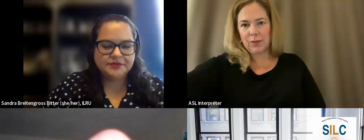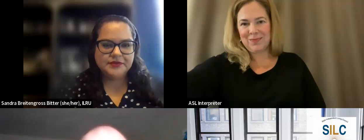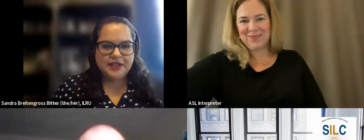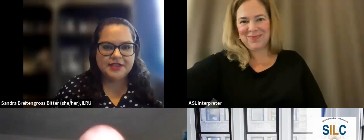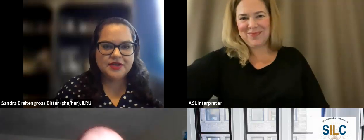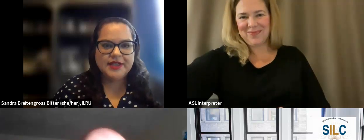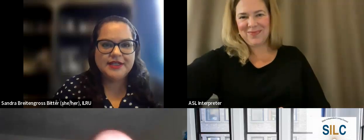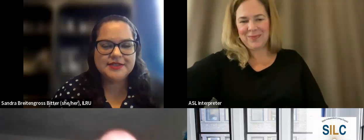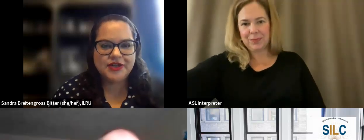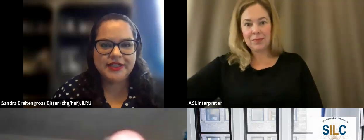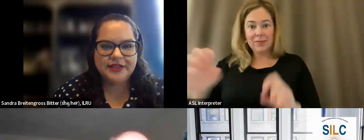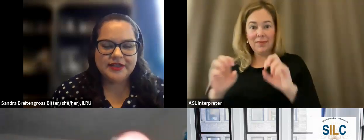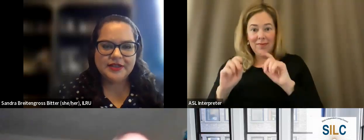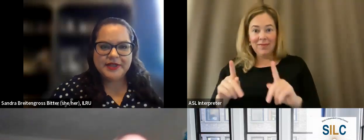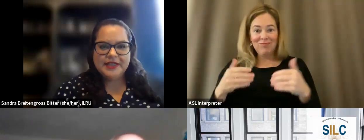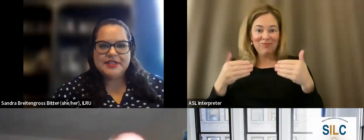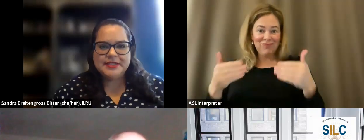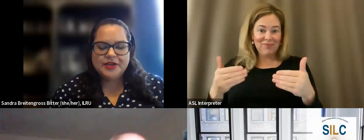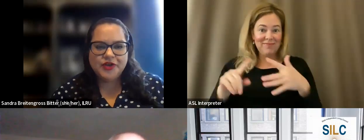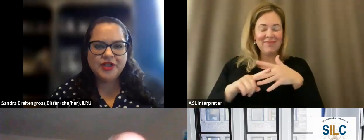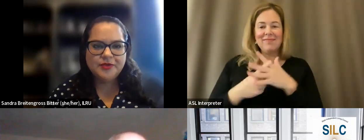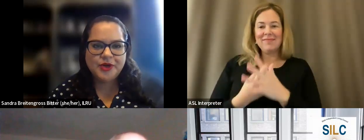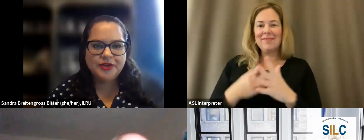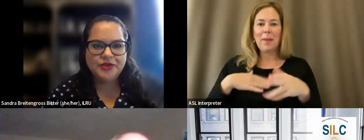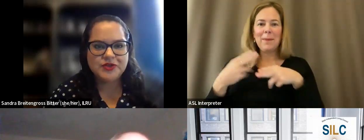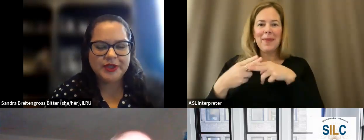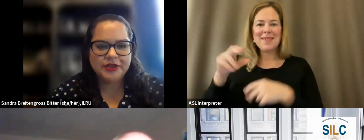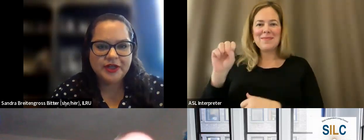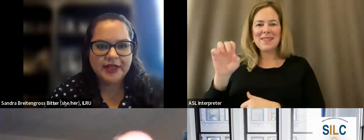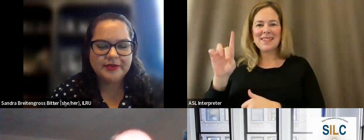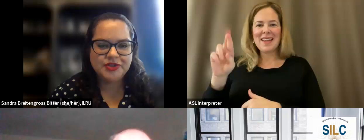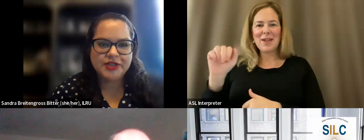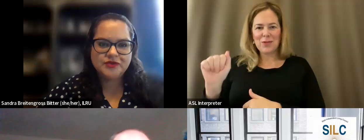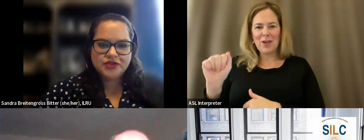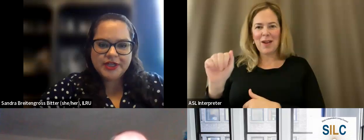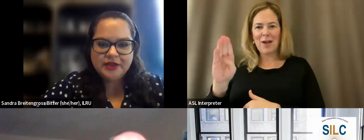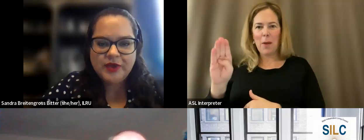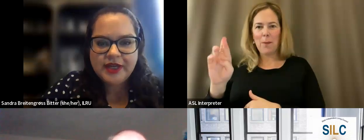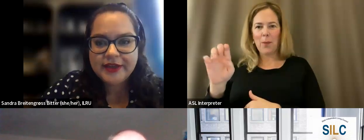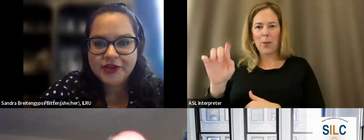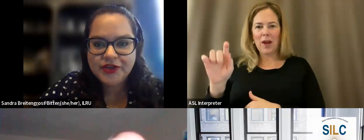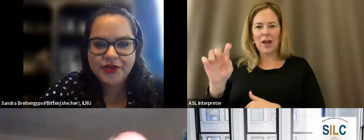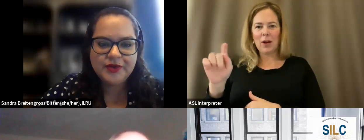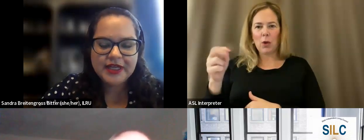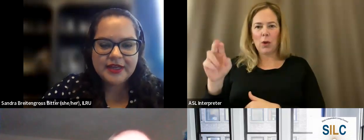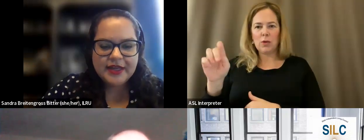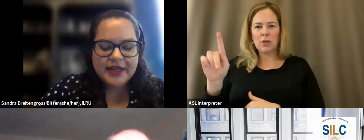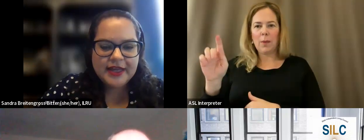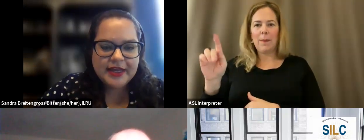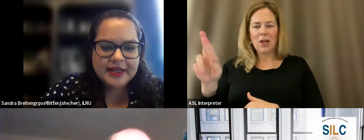right, let's go ahead and get started. My name is Sandra Brighton-Gross-Bitter. I am the Director of Training with